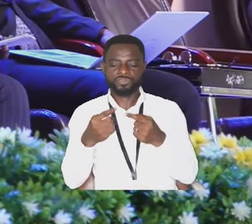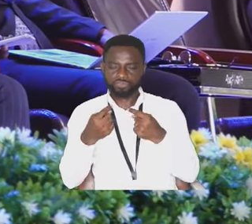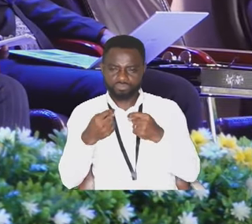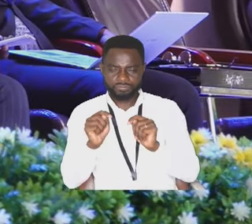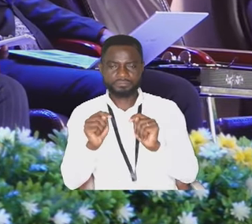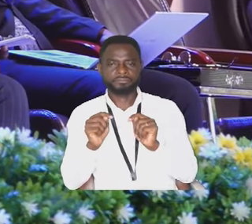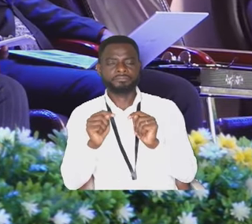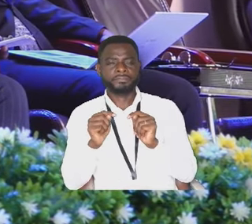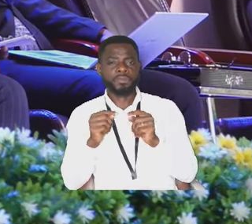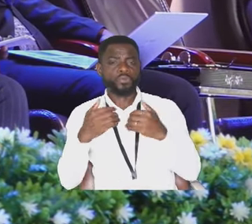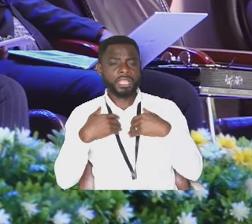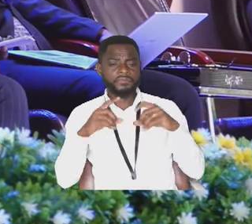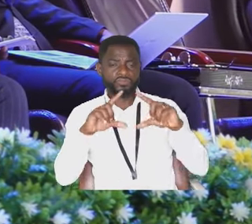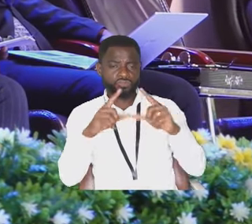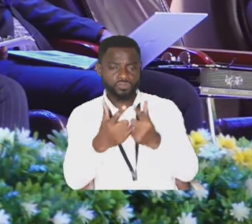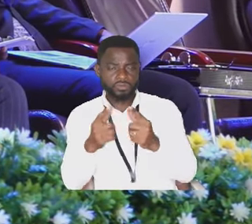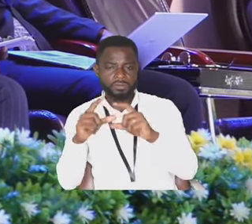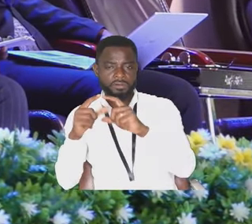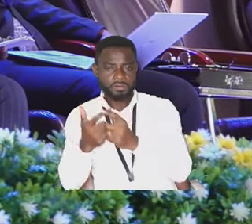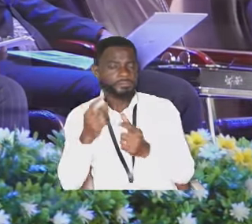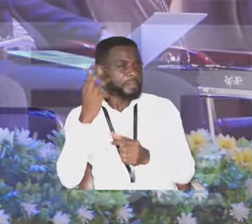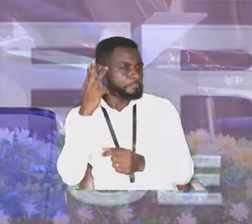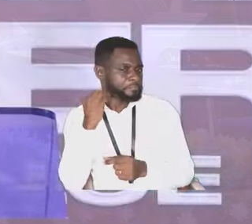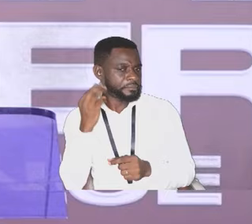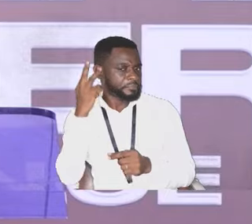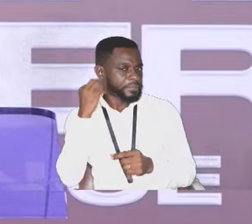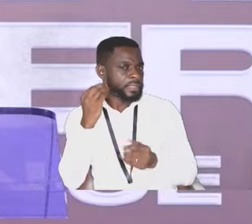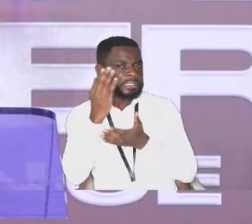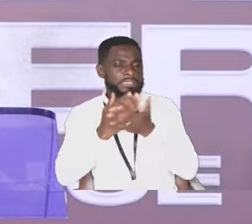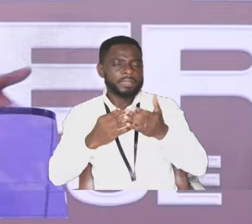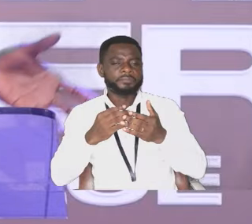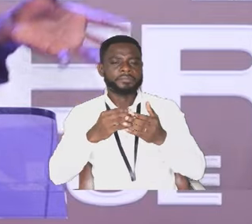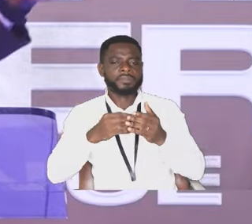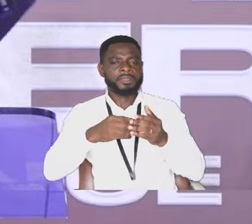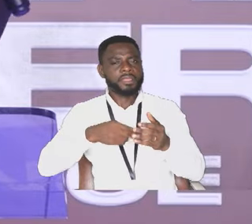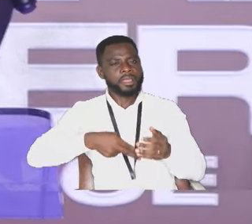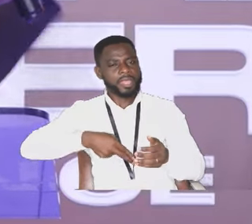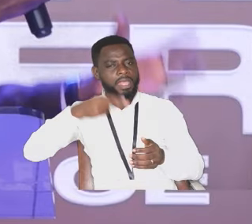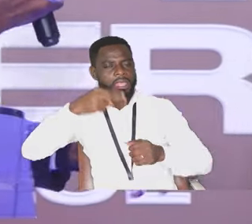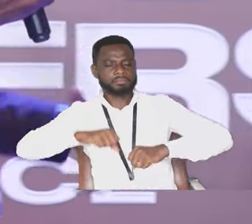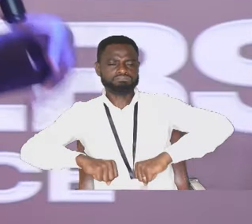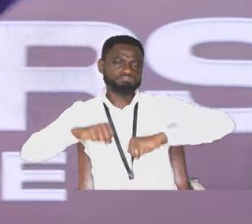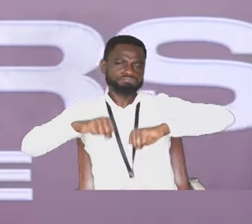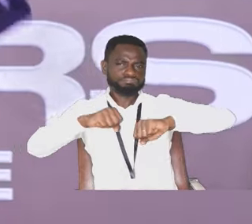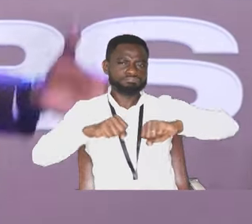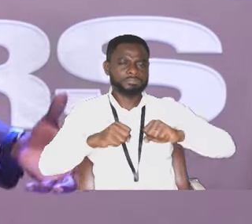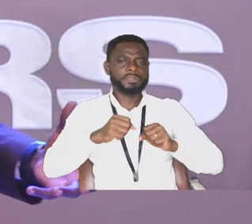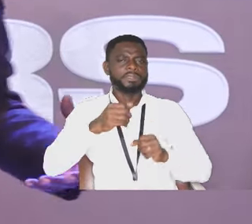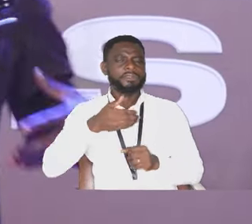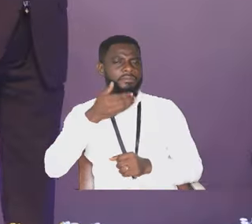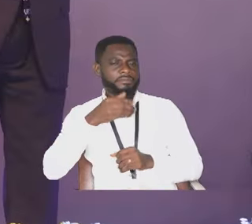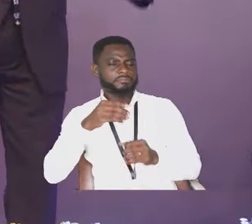that we have groups that have been mentored by some of the career public office holders,